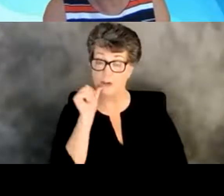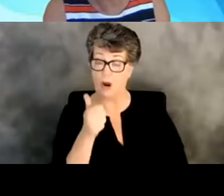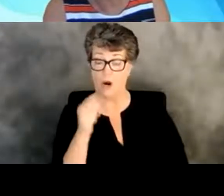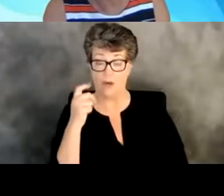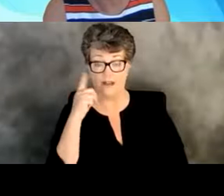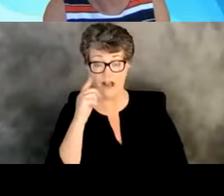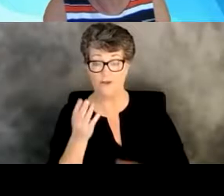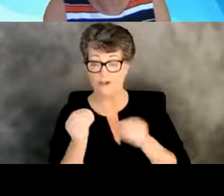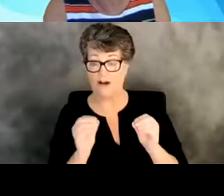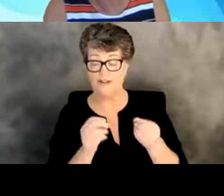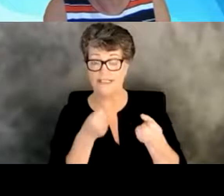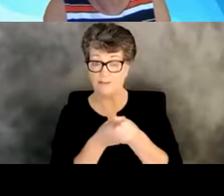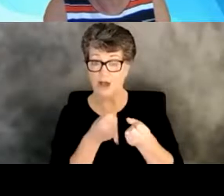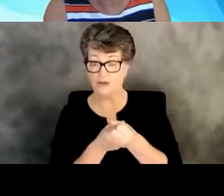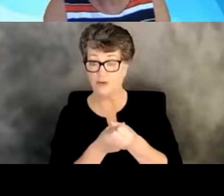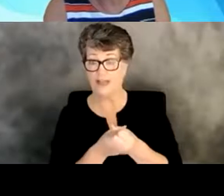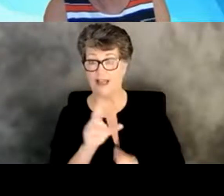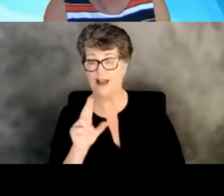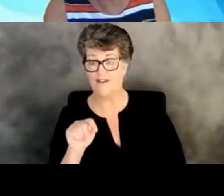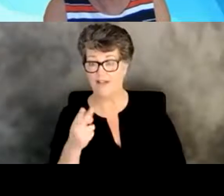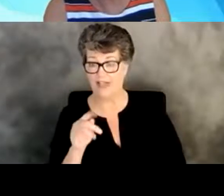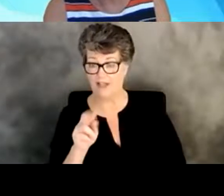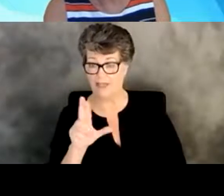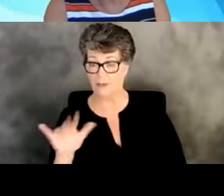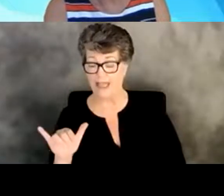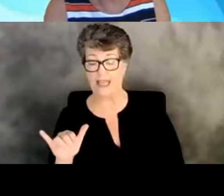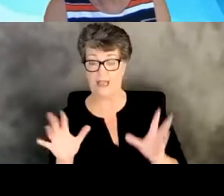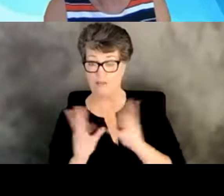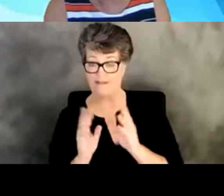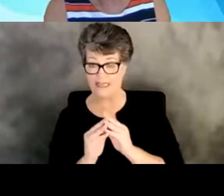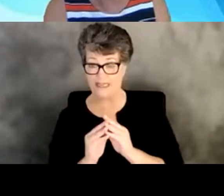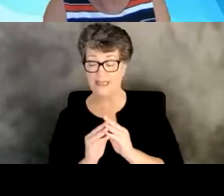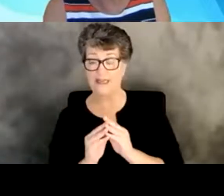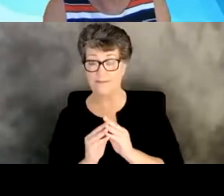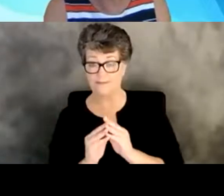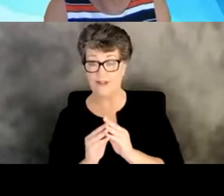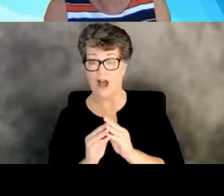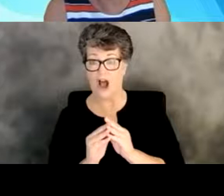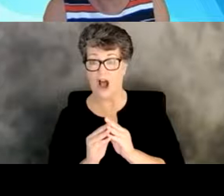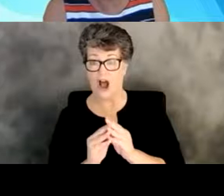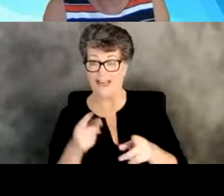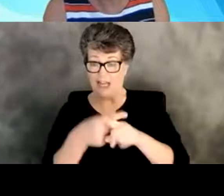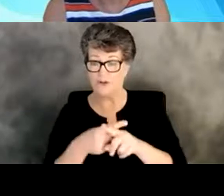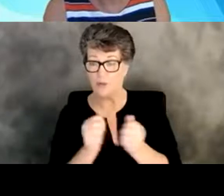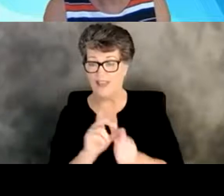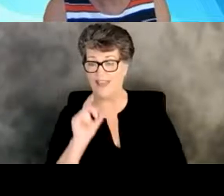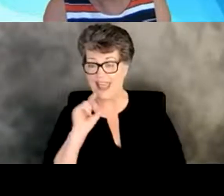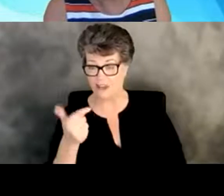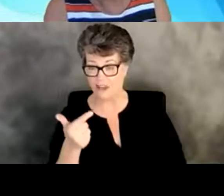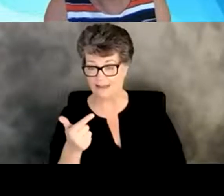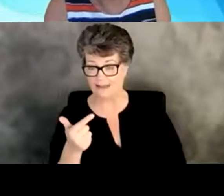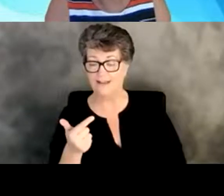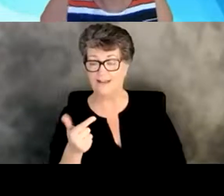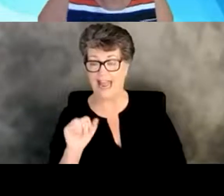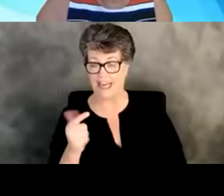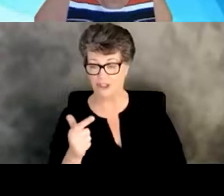is co-sponsoring with Philanthropy California a briefing on intersections with aging, health,